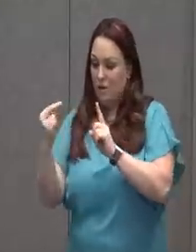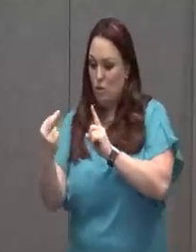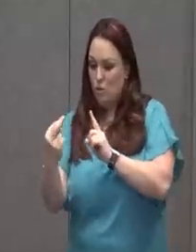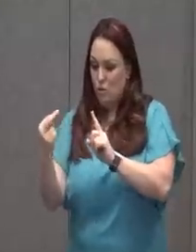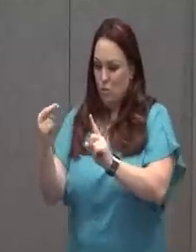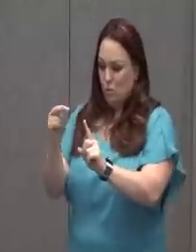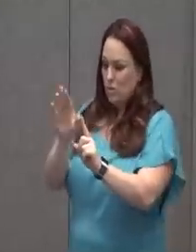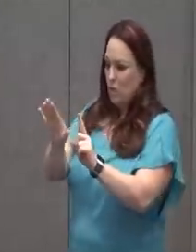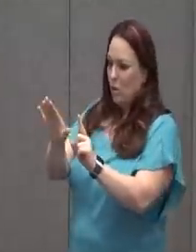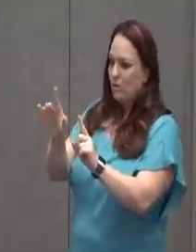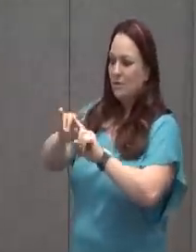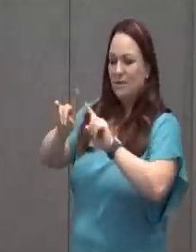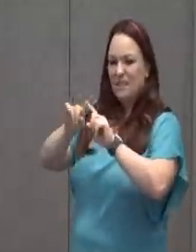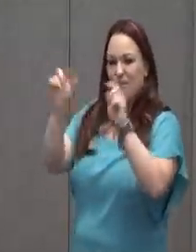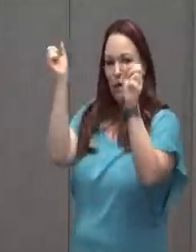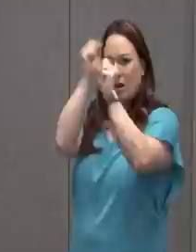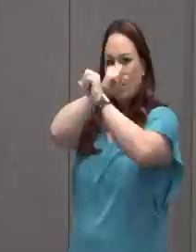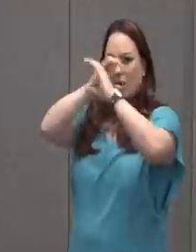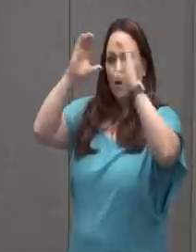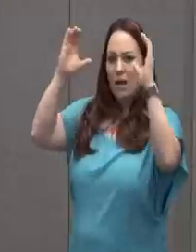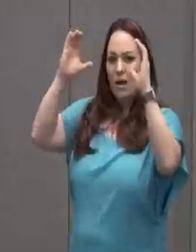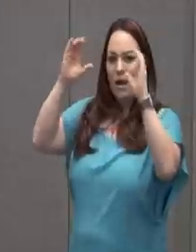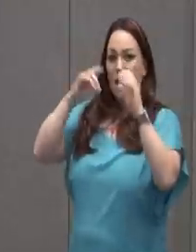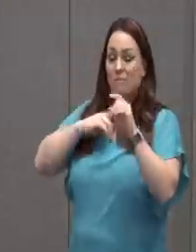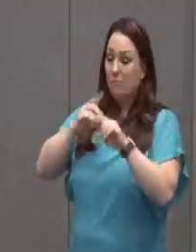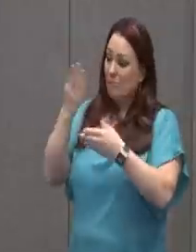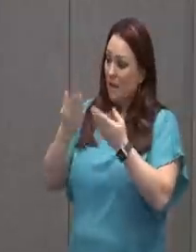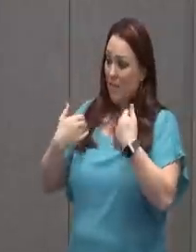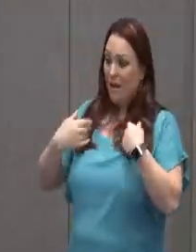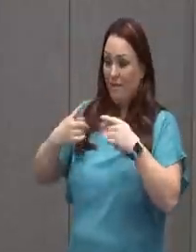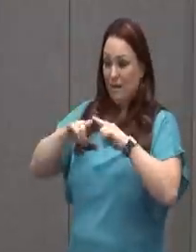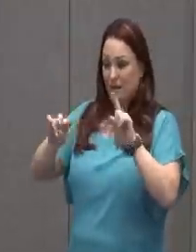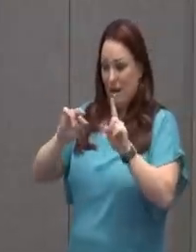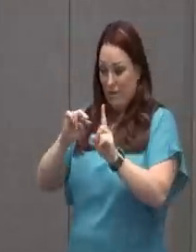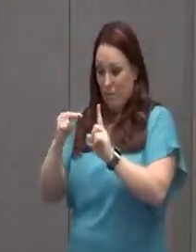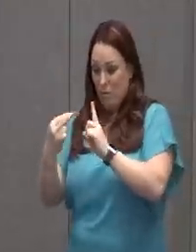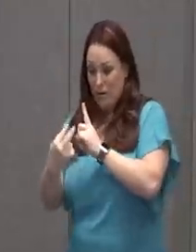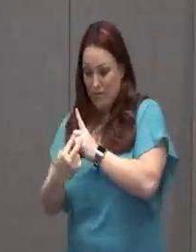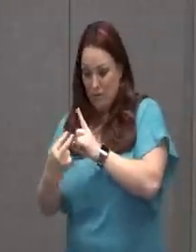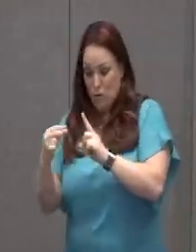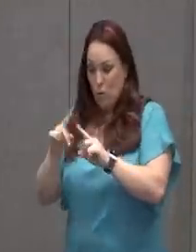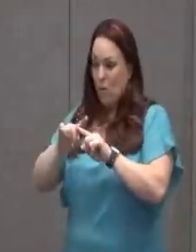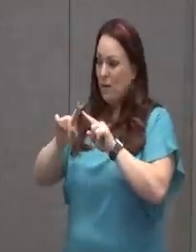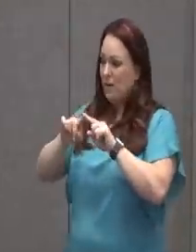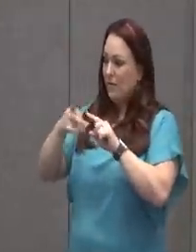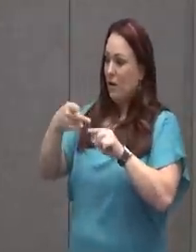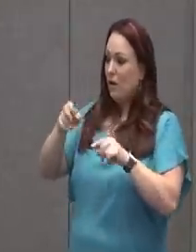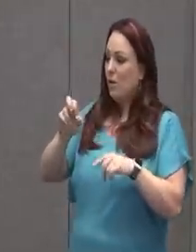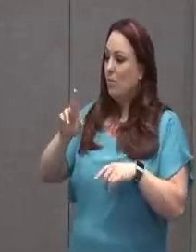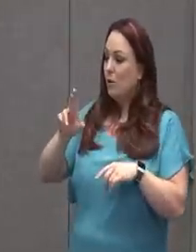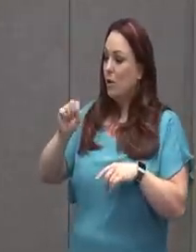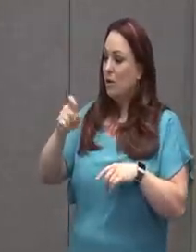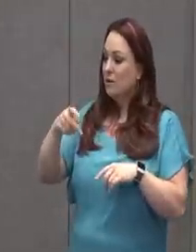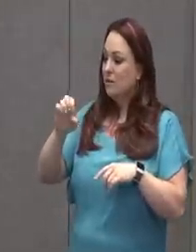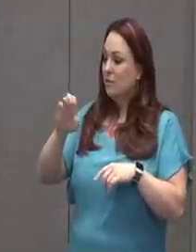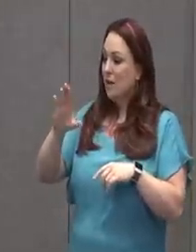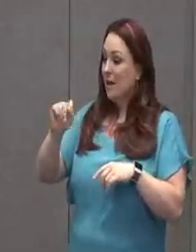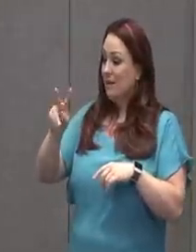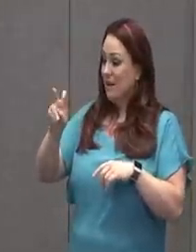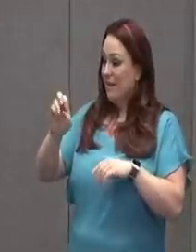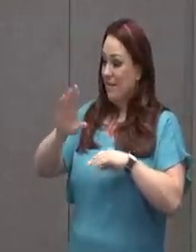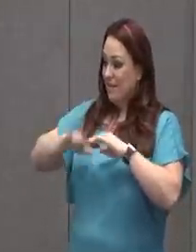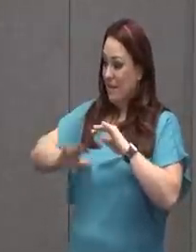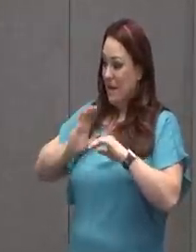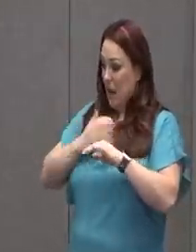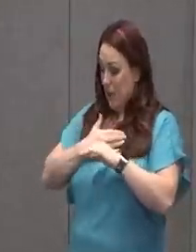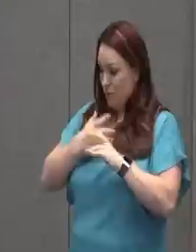illustrations and have a different point of view or perspective than ours as the reader. Wow, so point